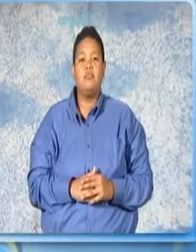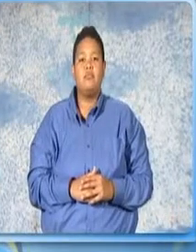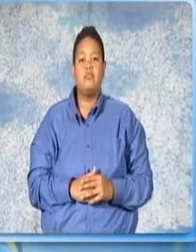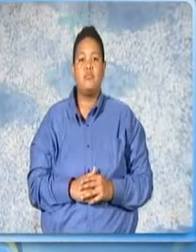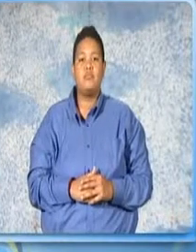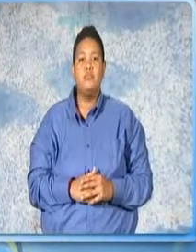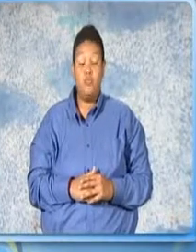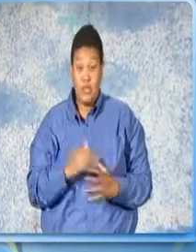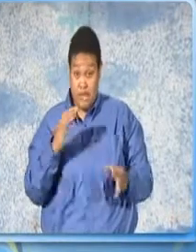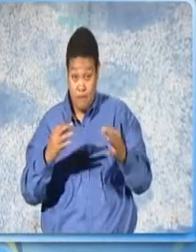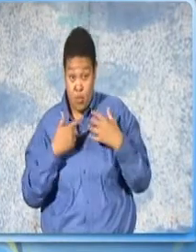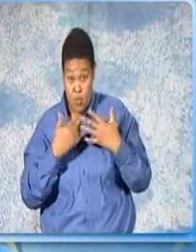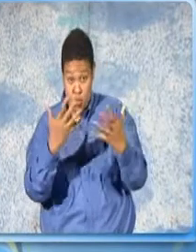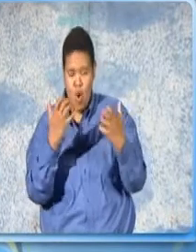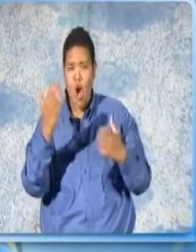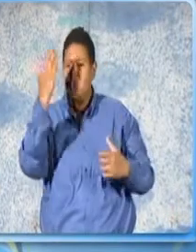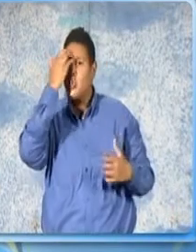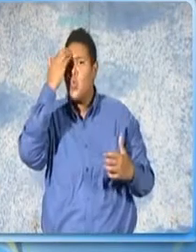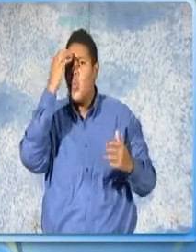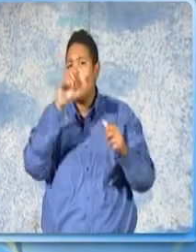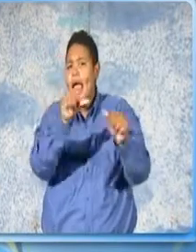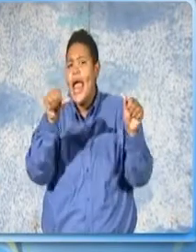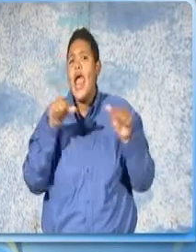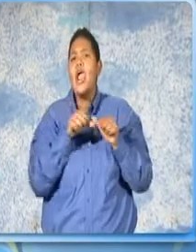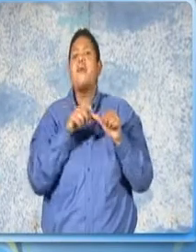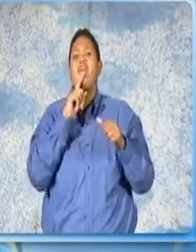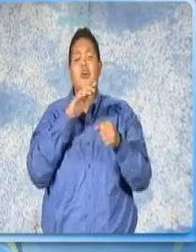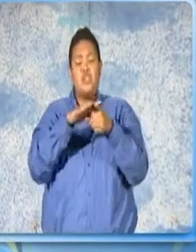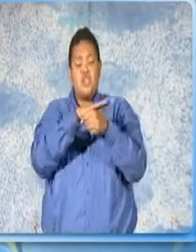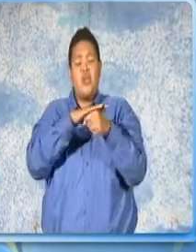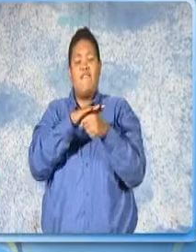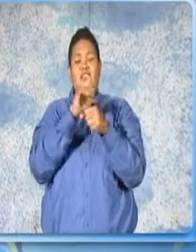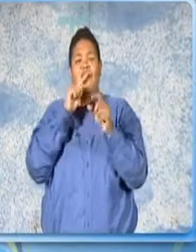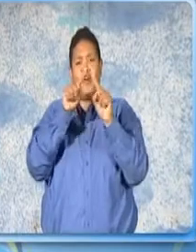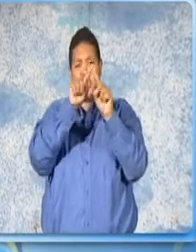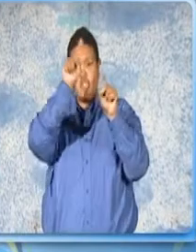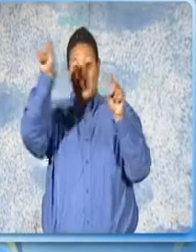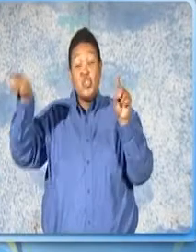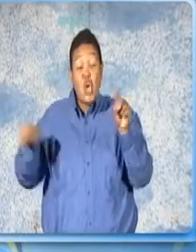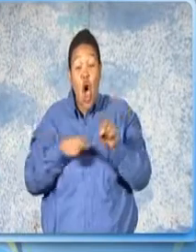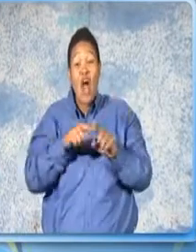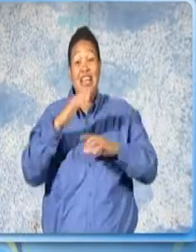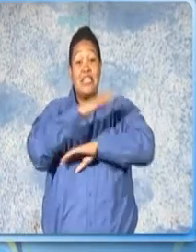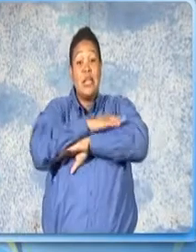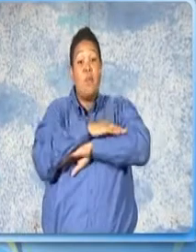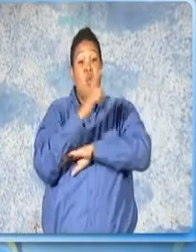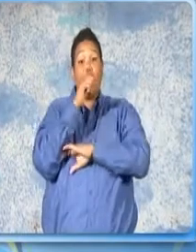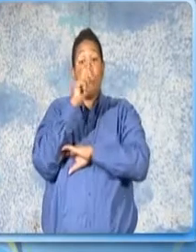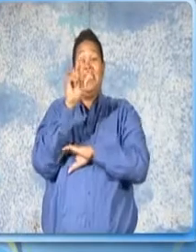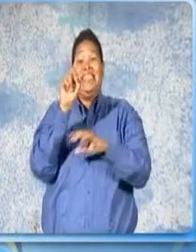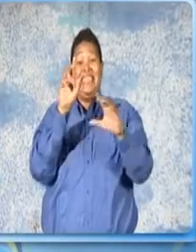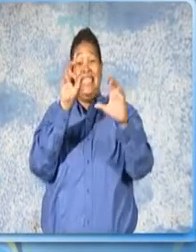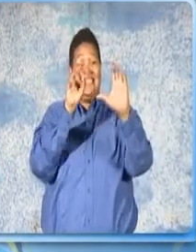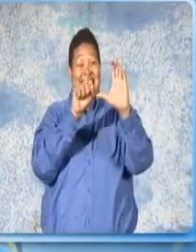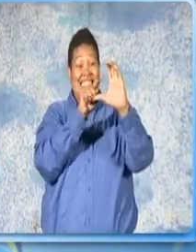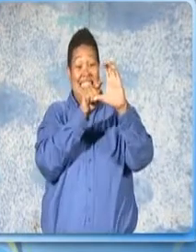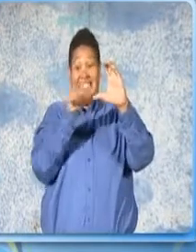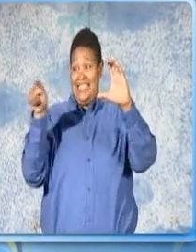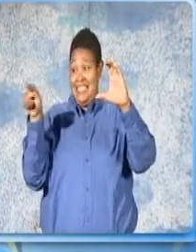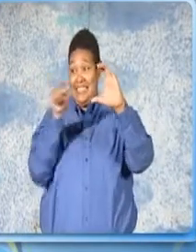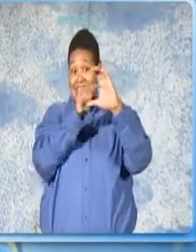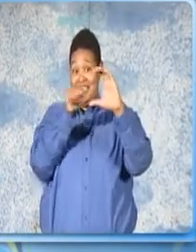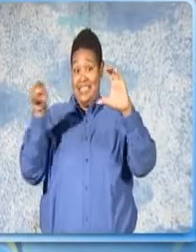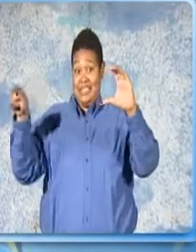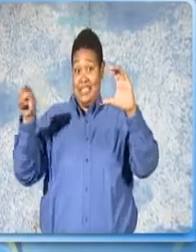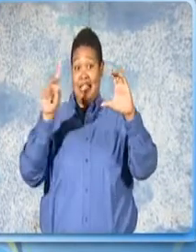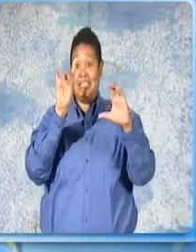So, if we wanted to know the area of the surface of a circular table whose diameter is 70 centimeters, we first